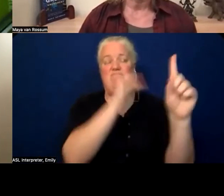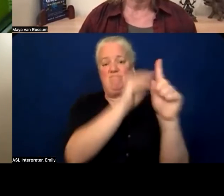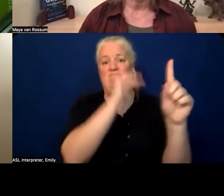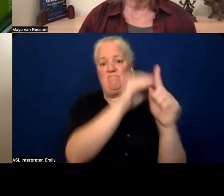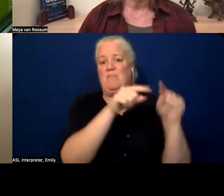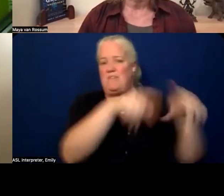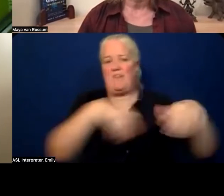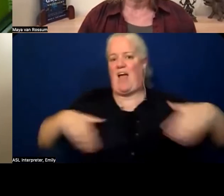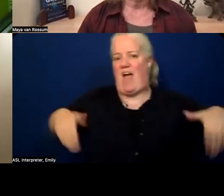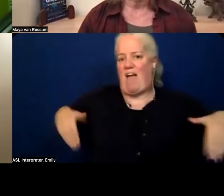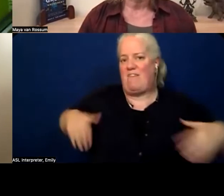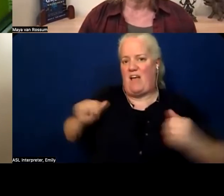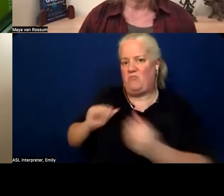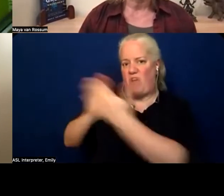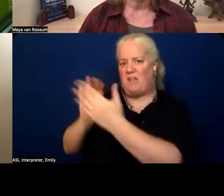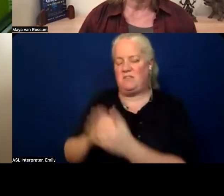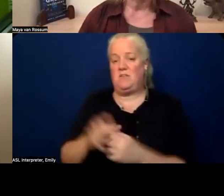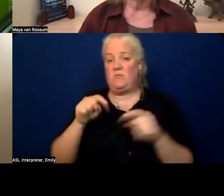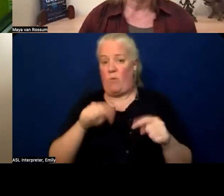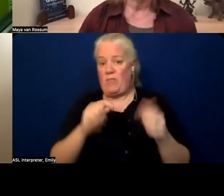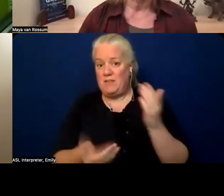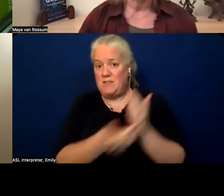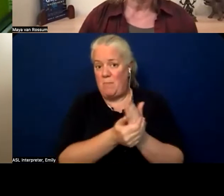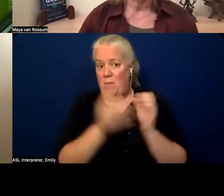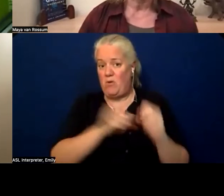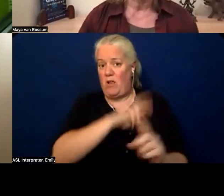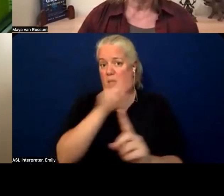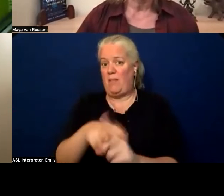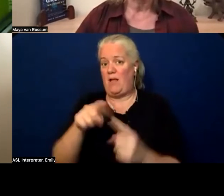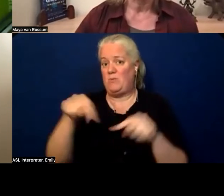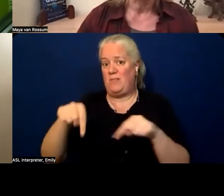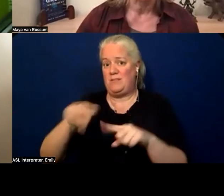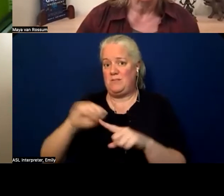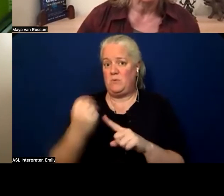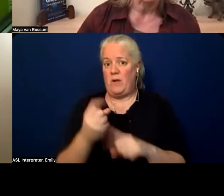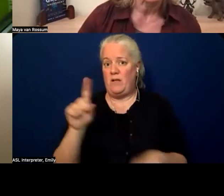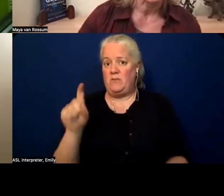been addressed. Could the amendment be applicable in that aspect?